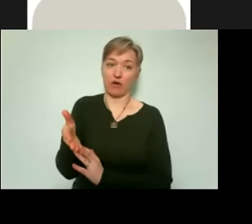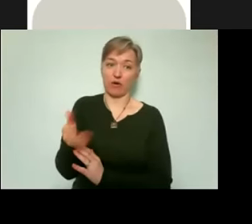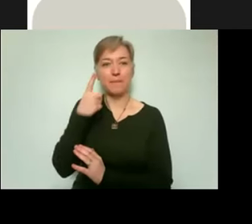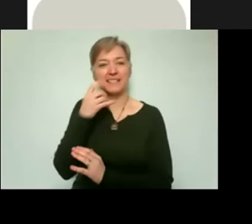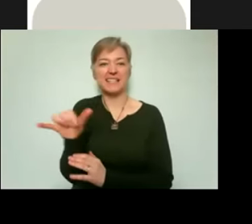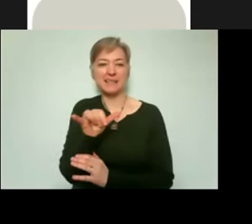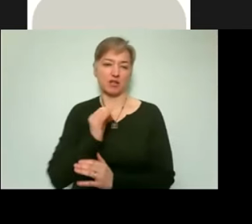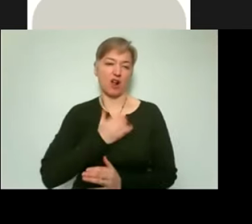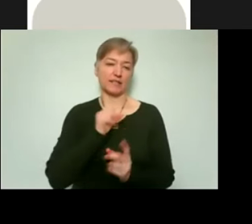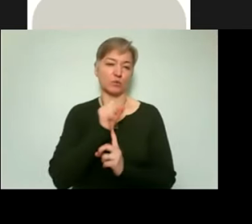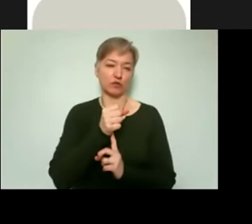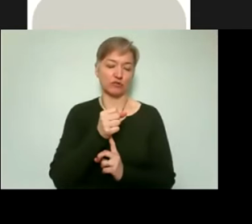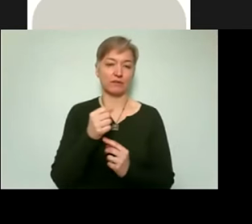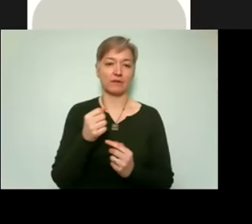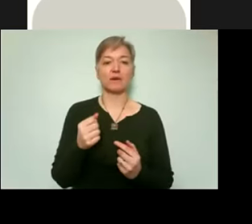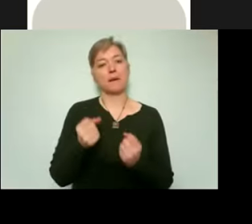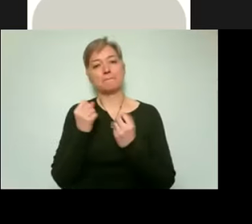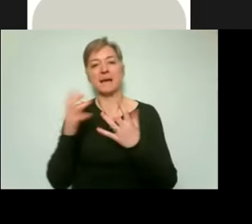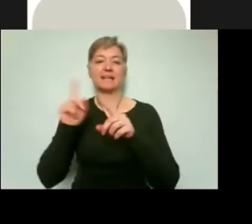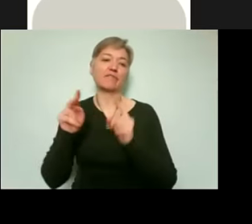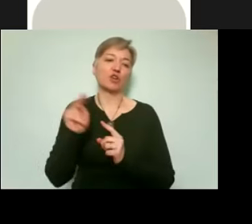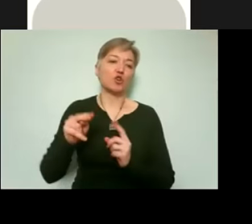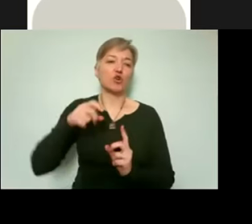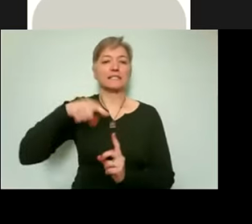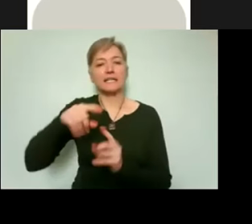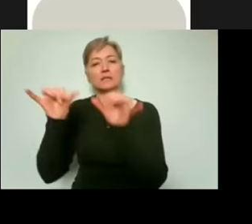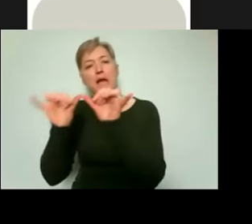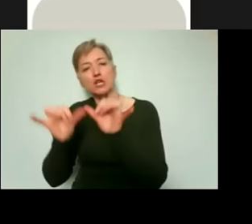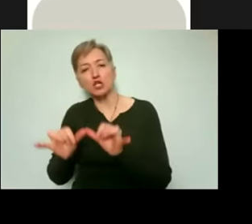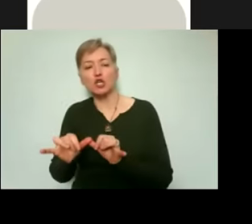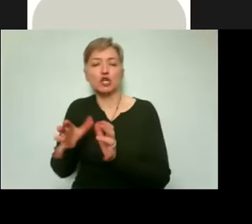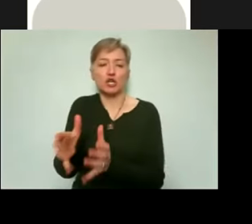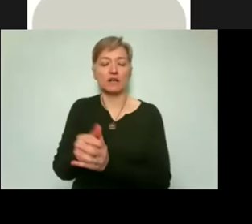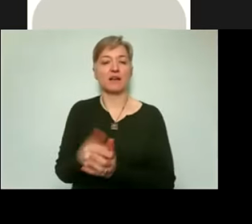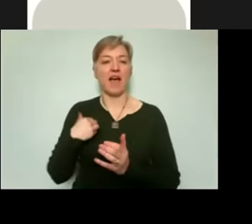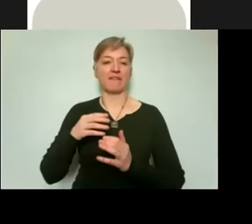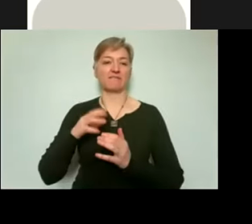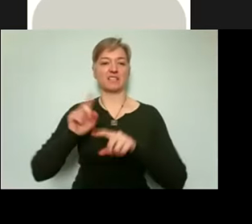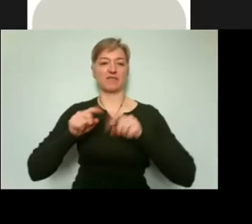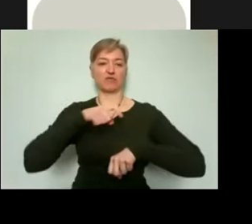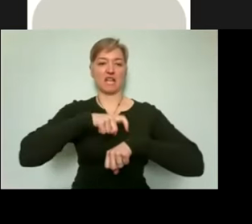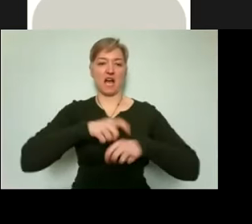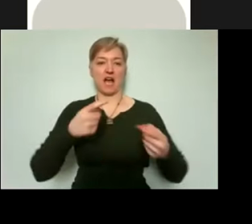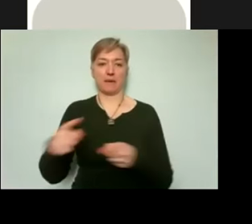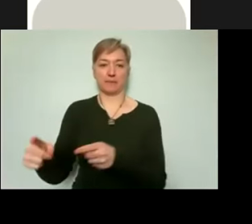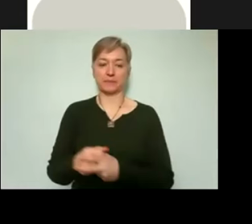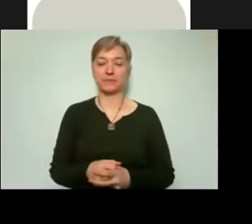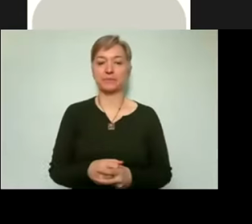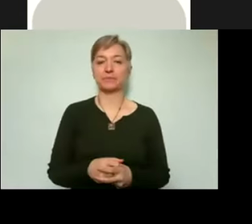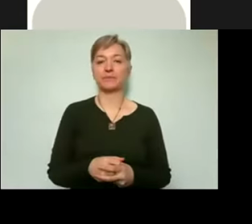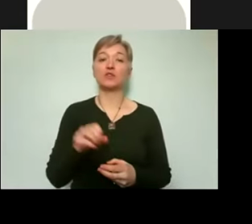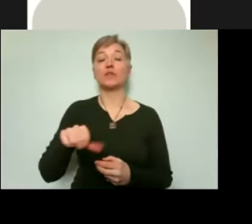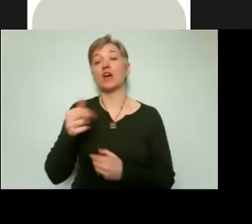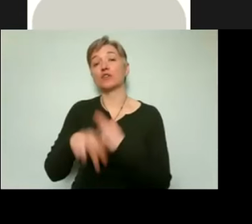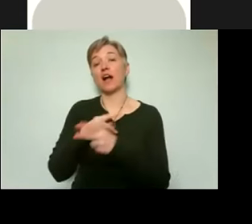to our situation. There are many different neural signals that are measured and they have varying time courses. So this other kind of regressor,